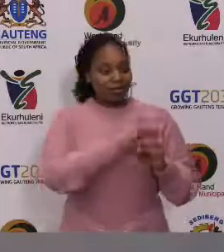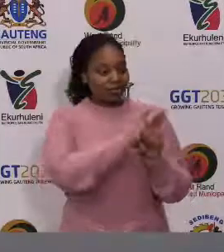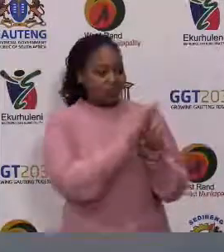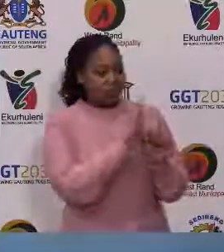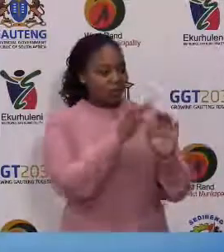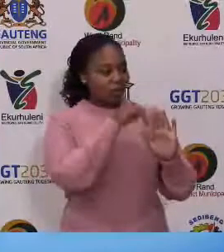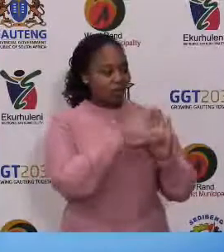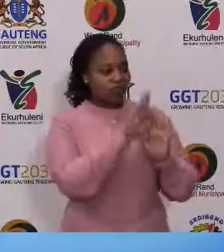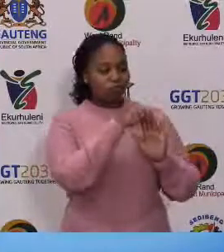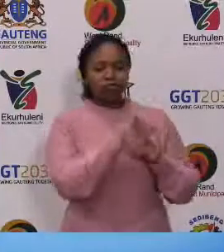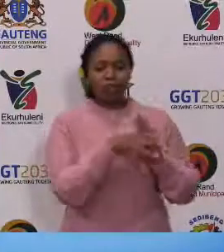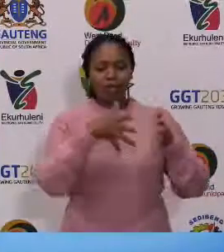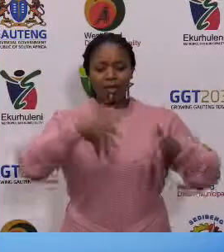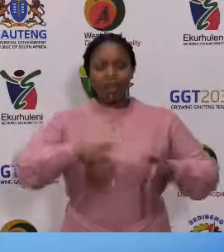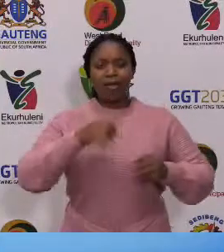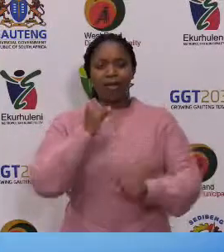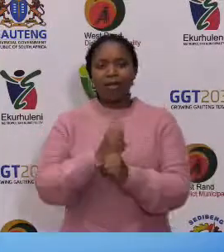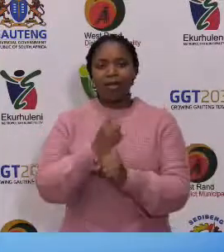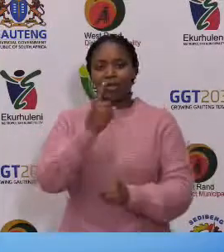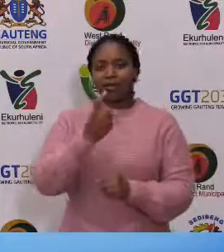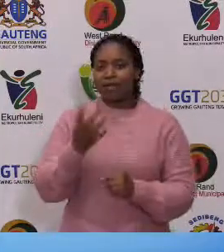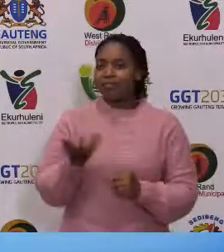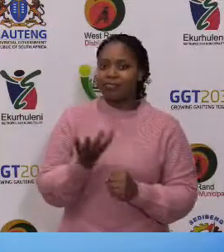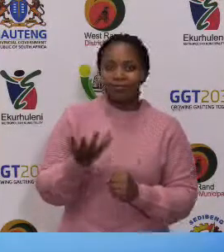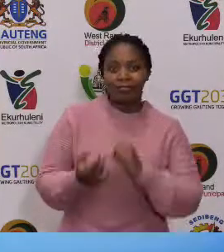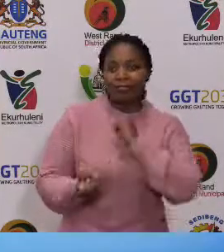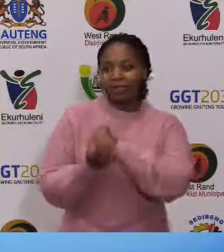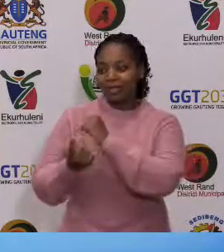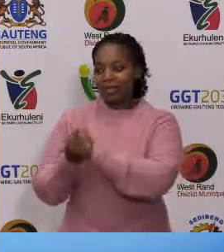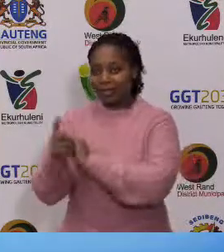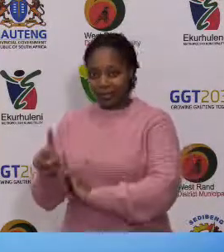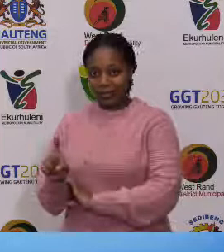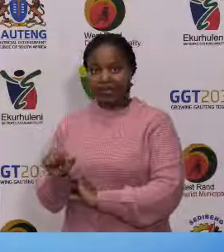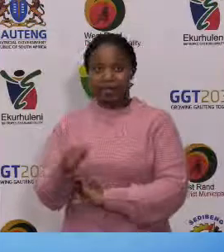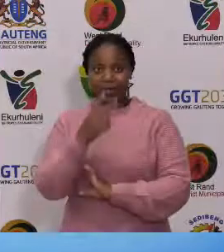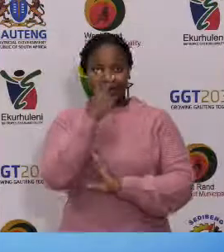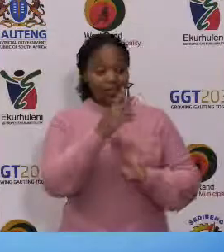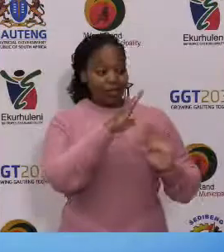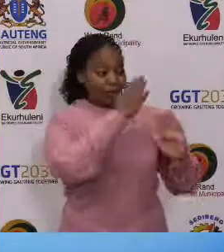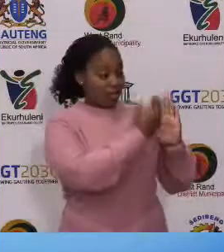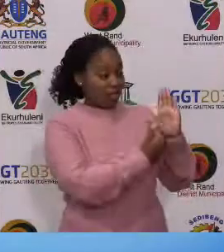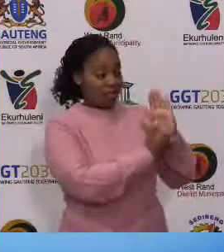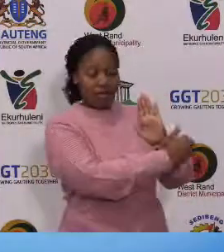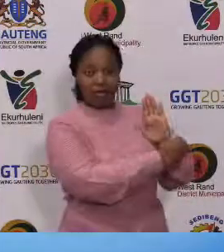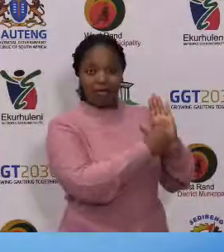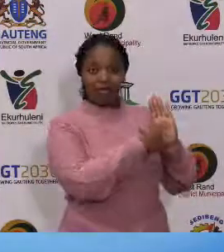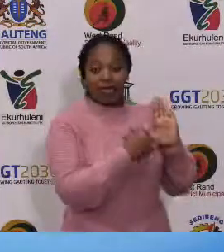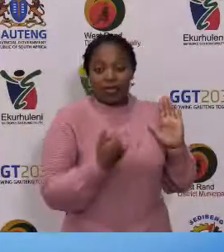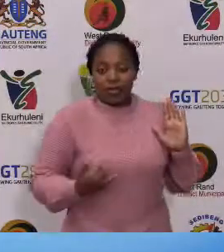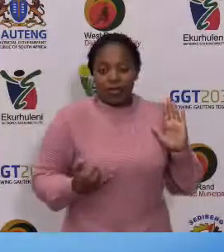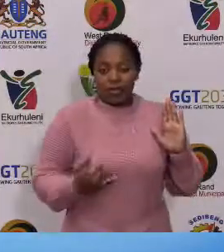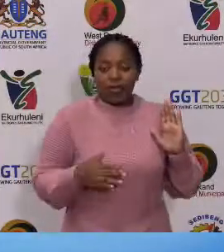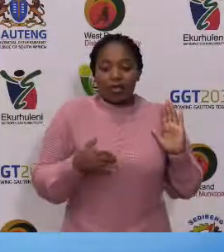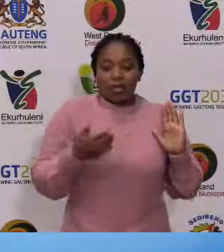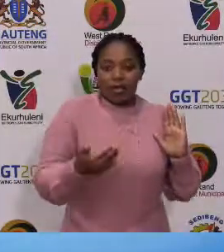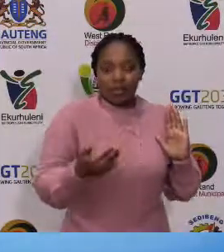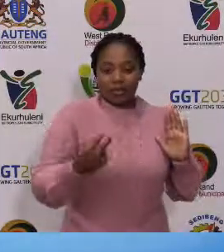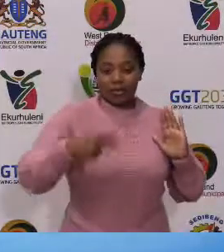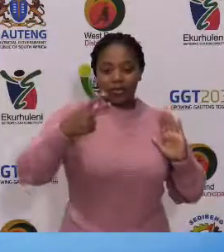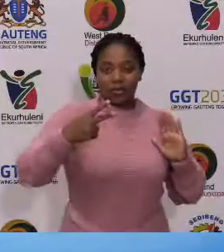Gauteng, and as you can see there in the graph, that's the epidemic curve. We're currently in the post-second wave phase of the